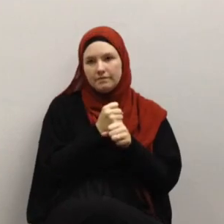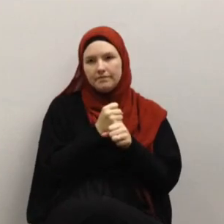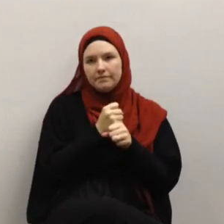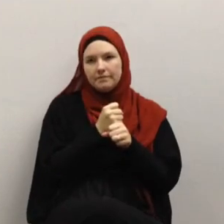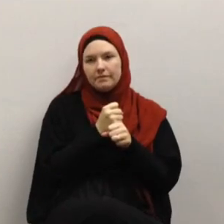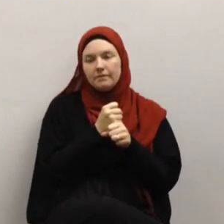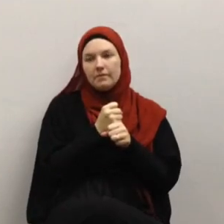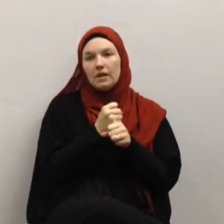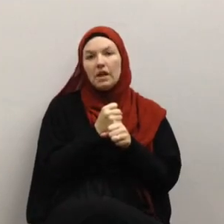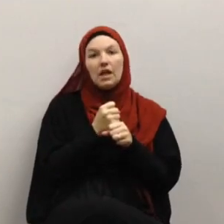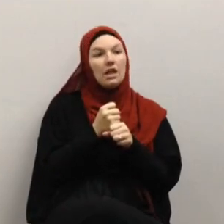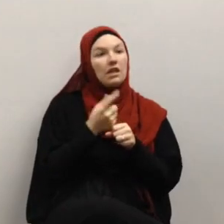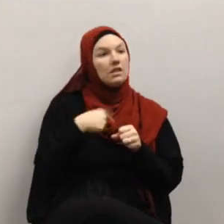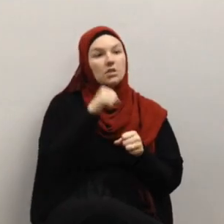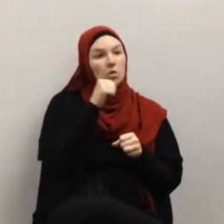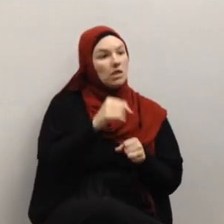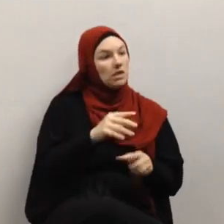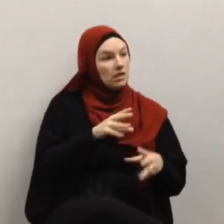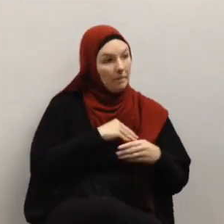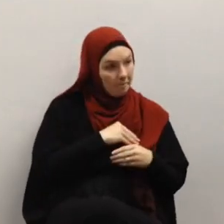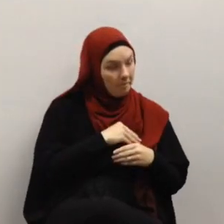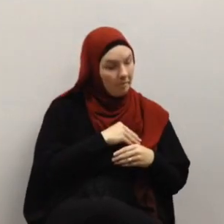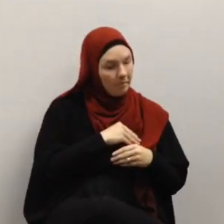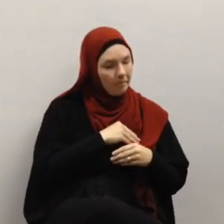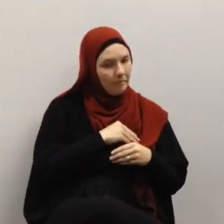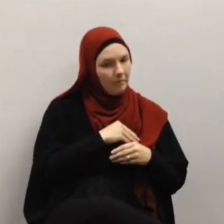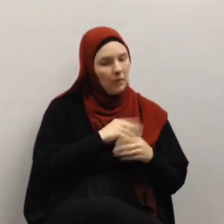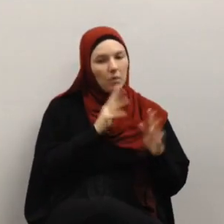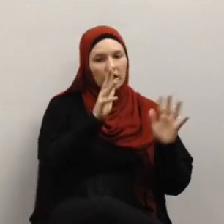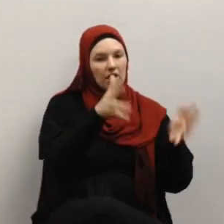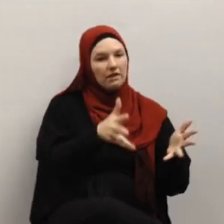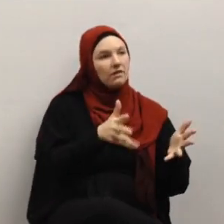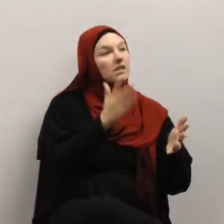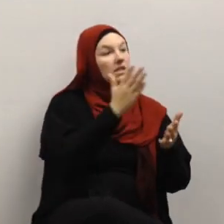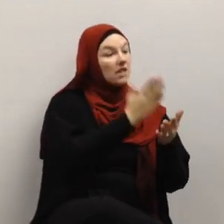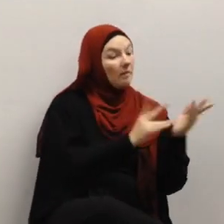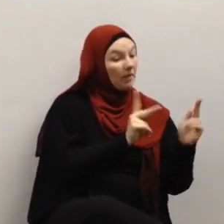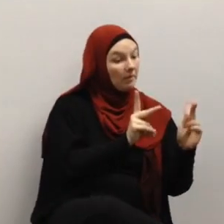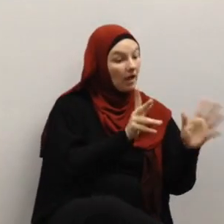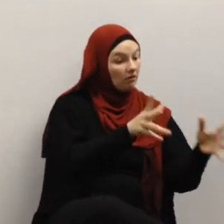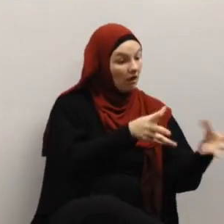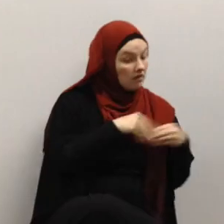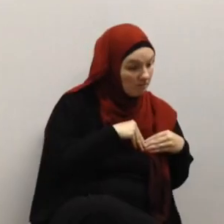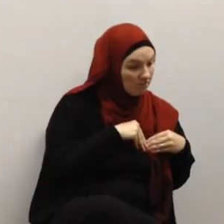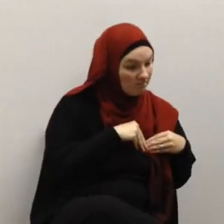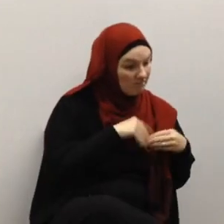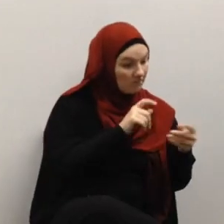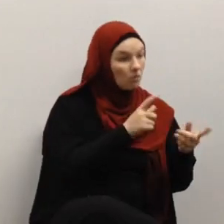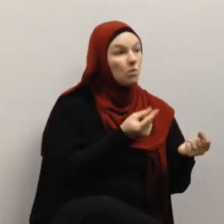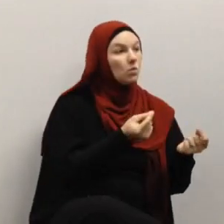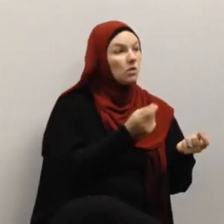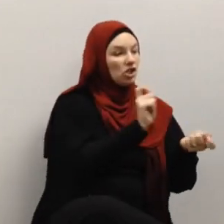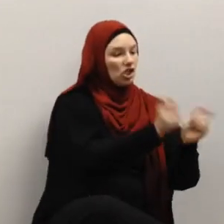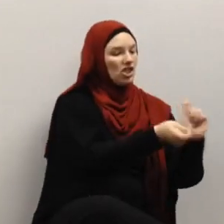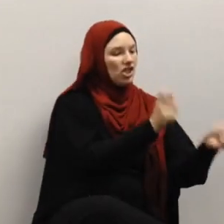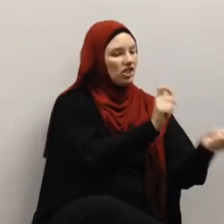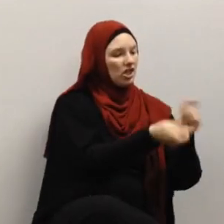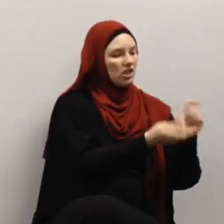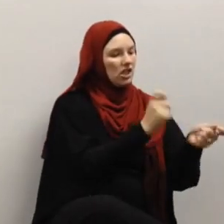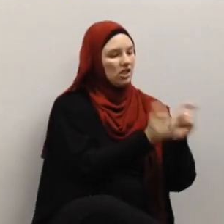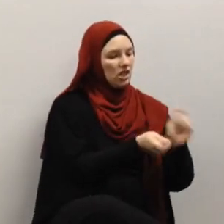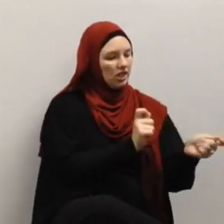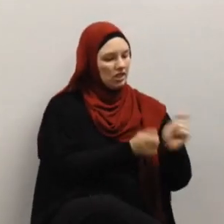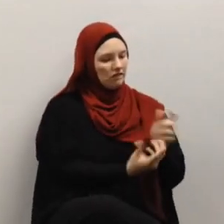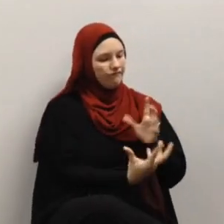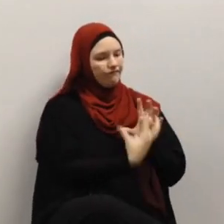accept it nor do they leave it as is. They change it to fit their life. Where are they today from Allah? They divorced